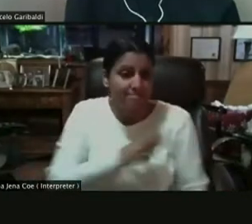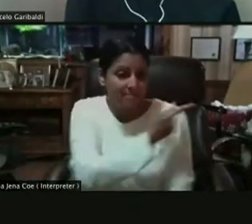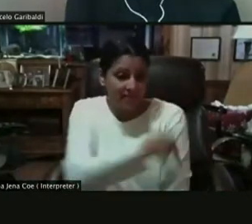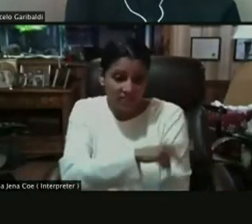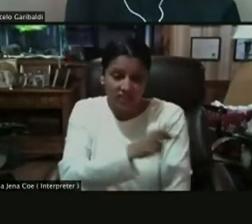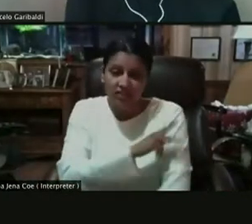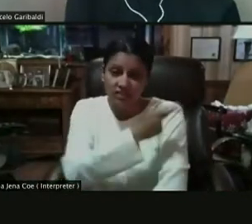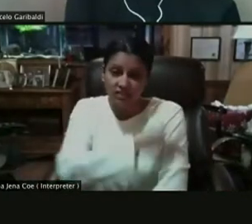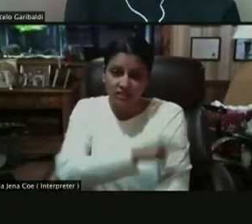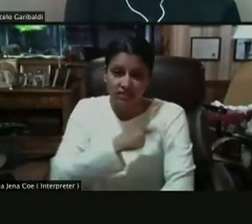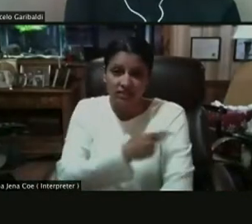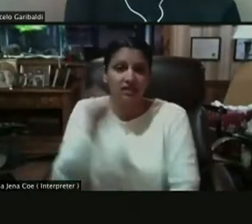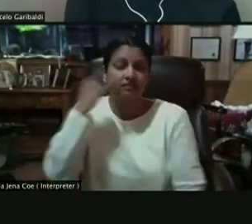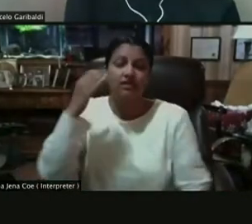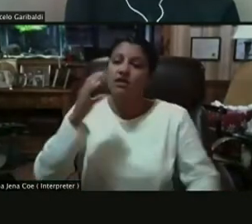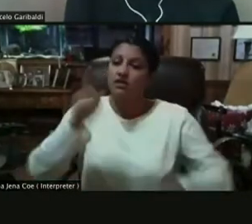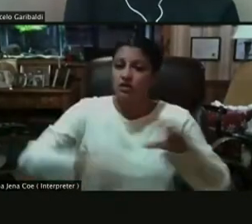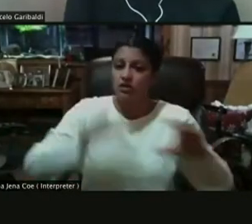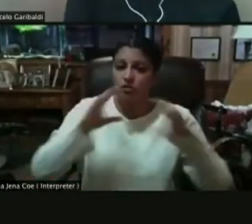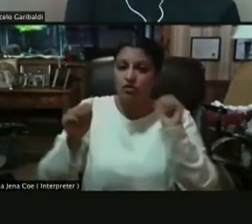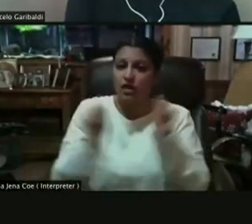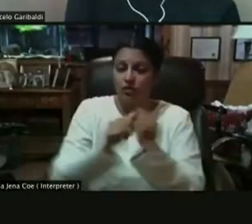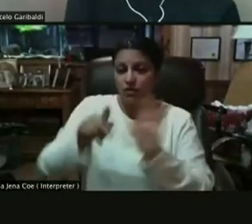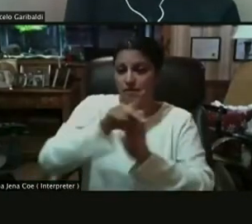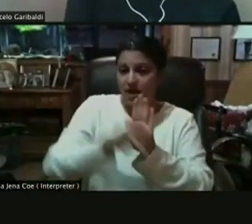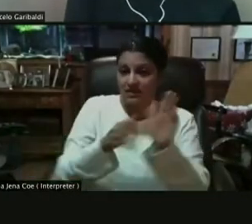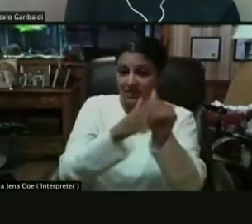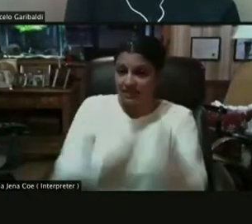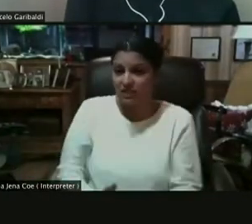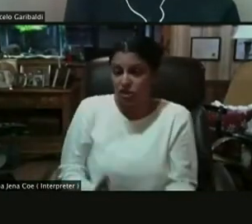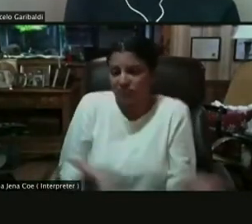public policy leaders, then it will all be for naught.